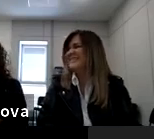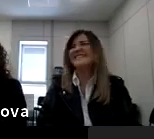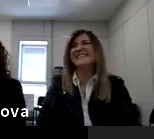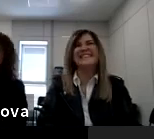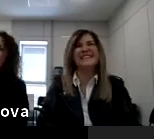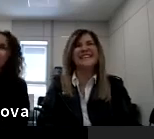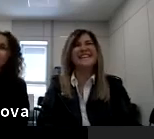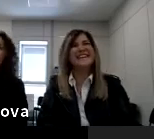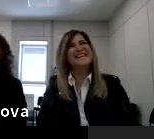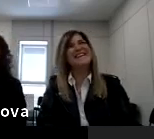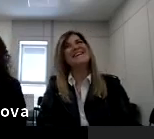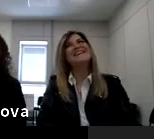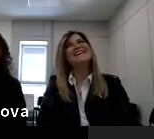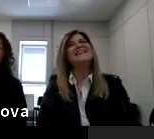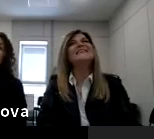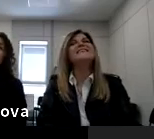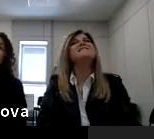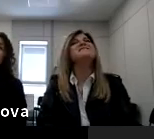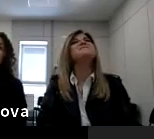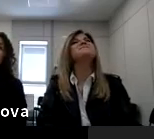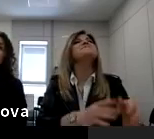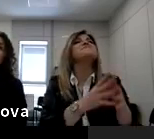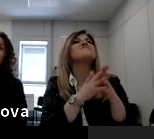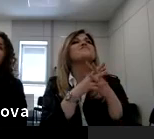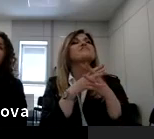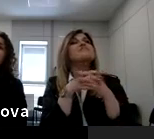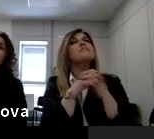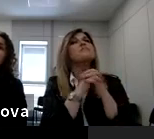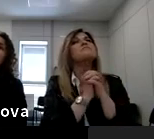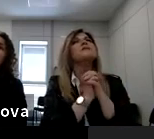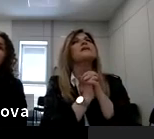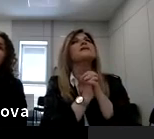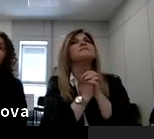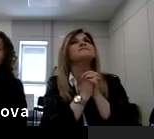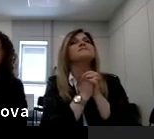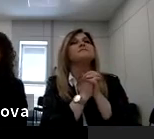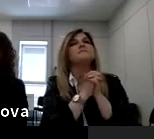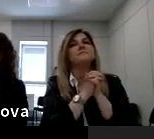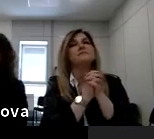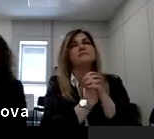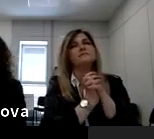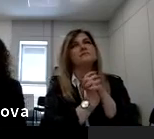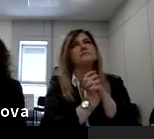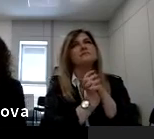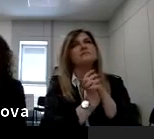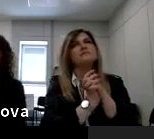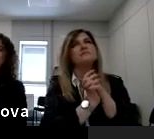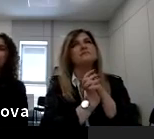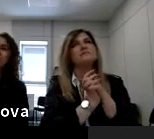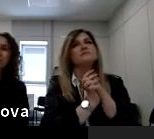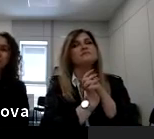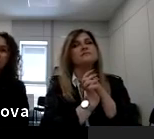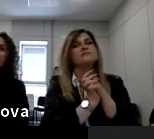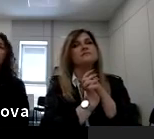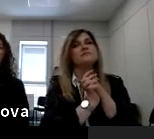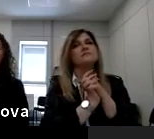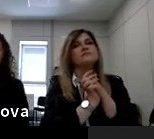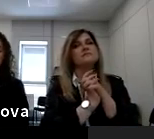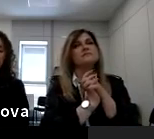Yeah. So that's why we choose 9 per